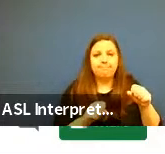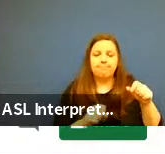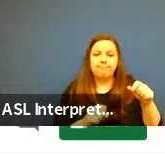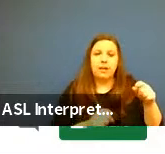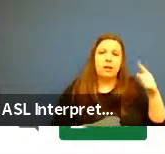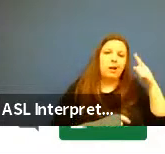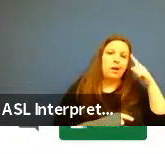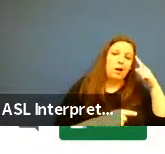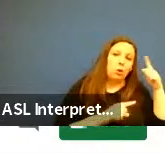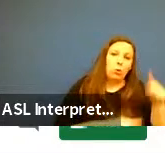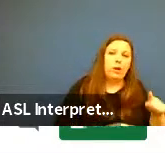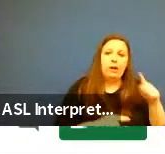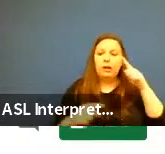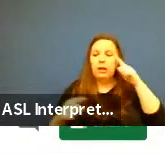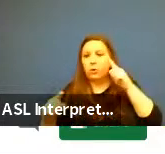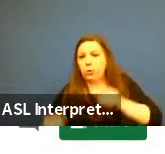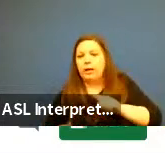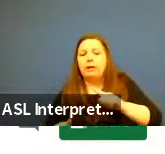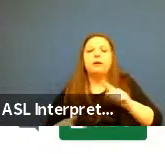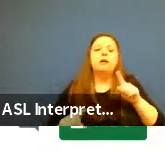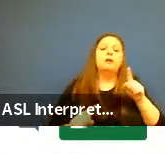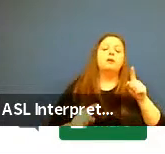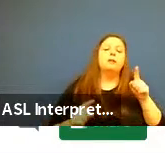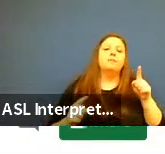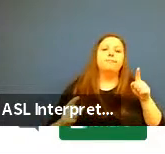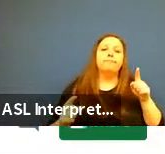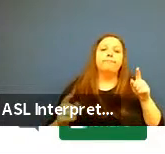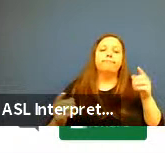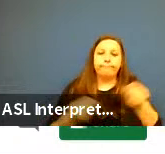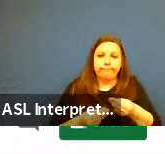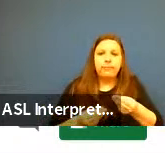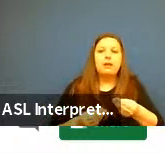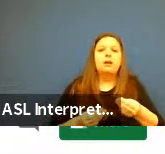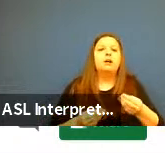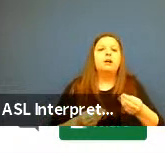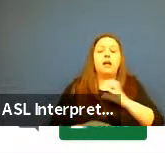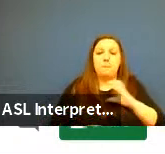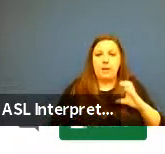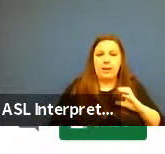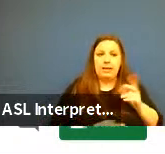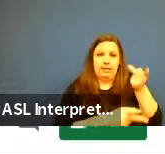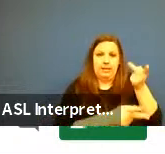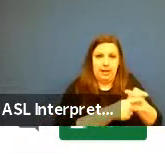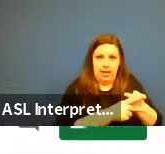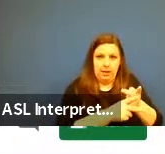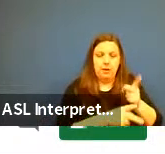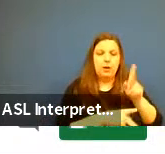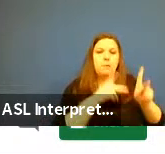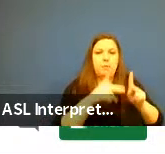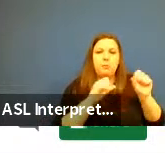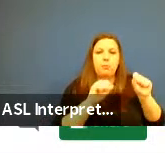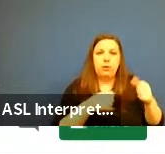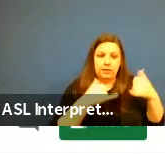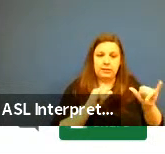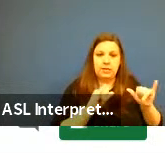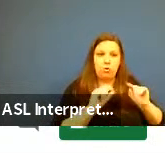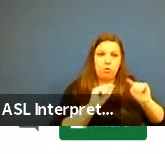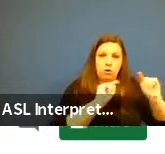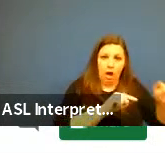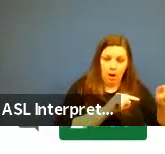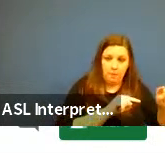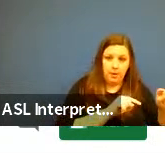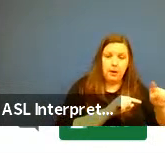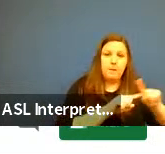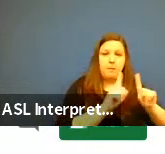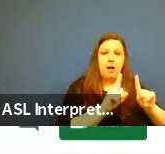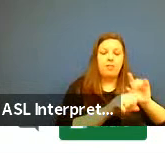get rid of committees. We still have them. People can still come, but the work of that committee remains the work of